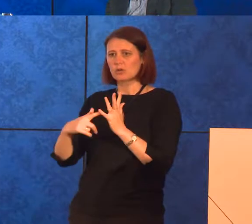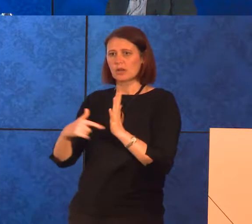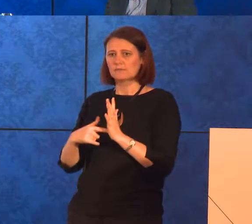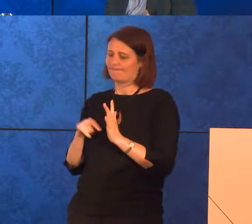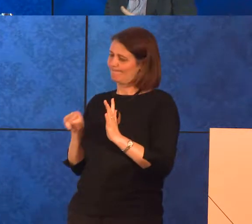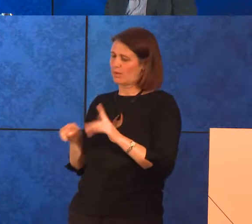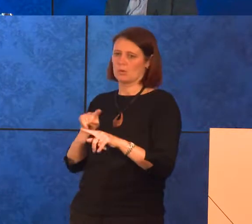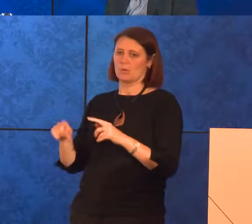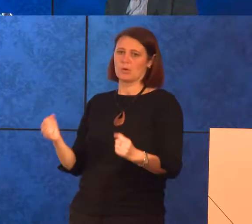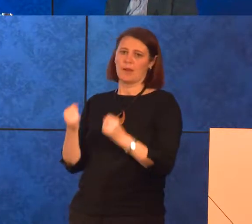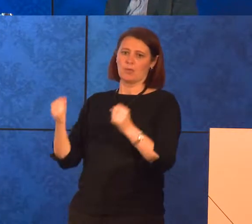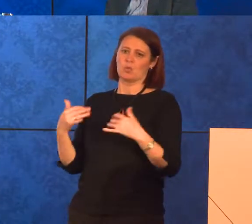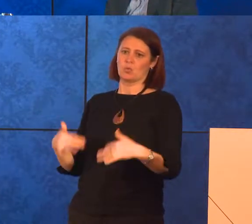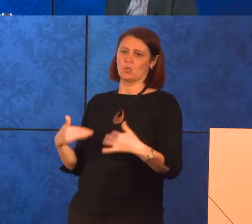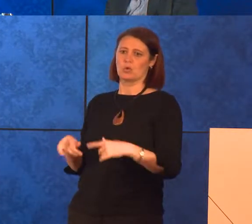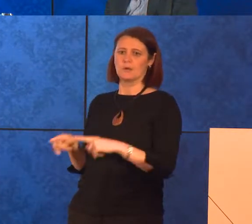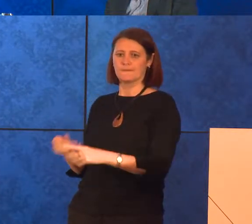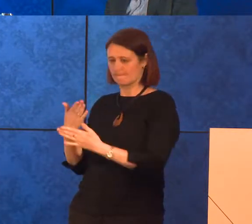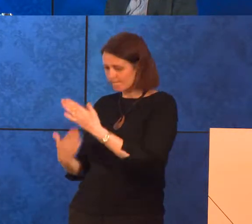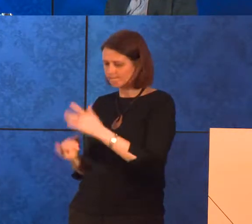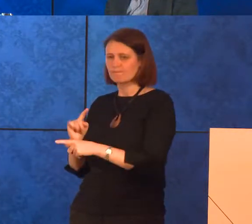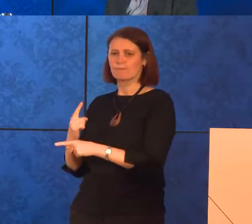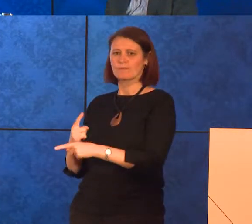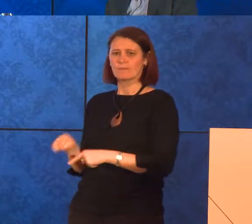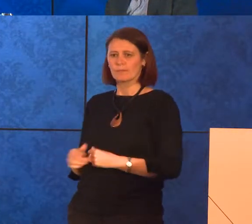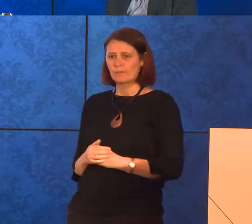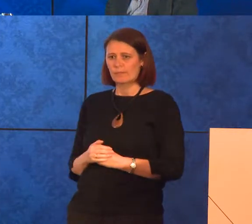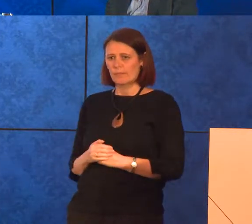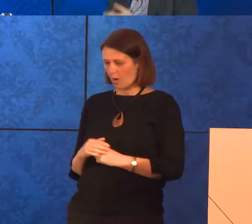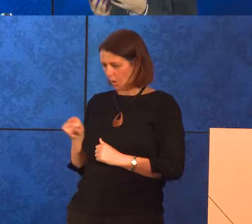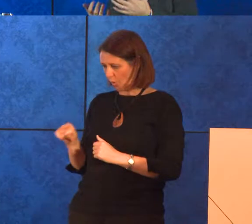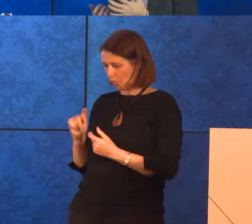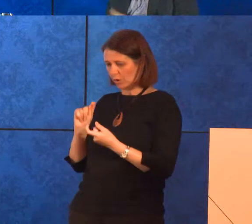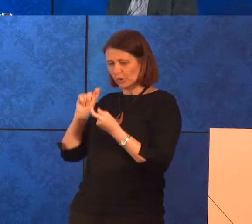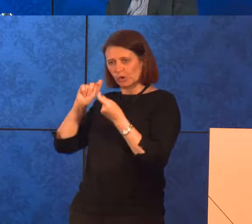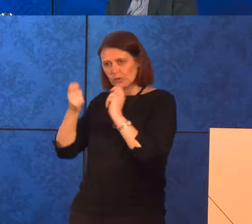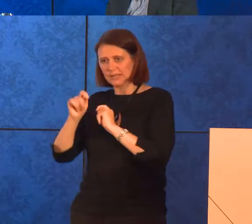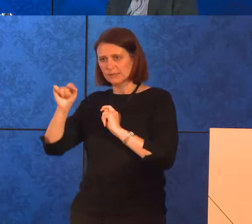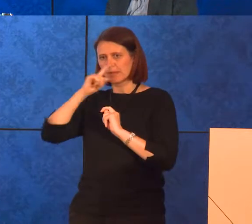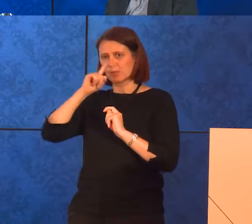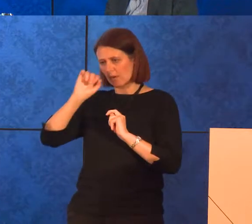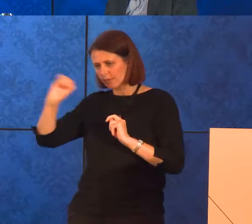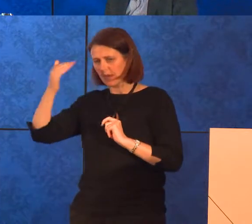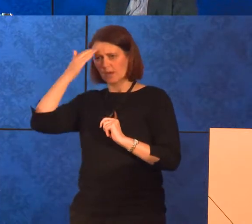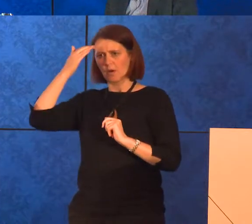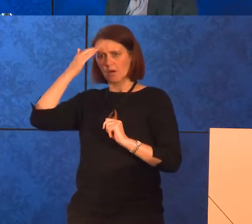most powerful, and was what changed people's frame of mind, change people's